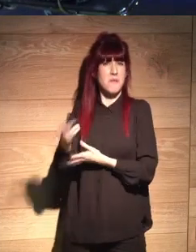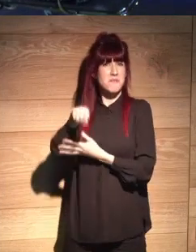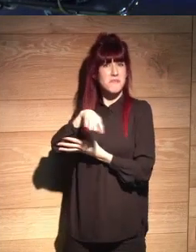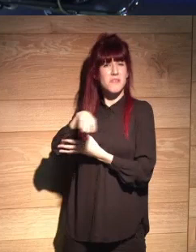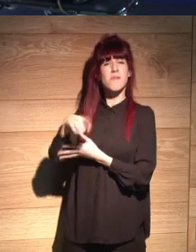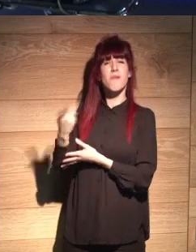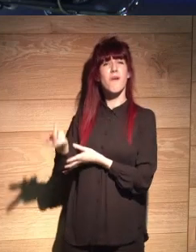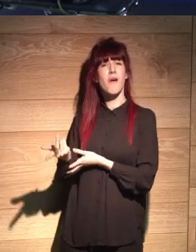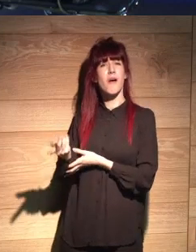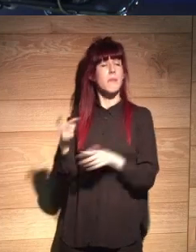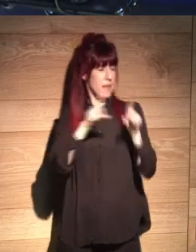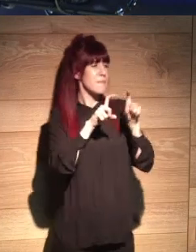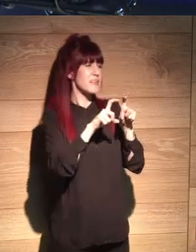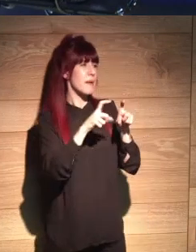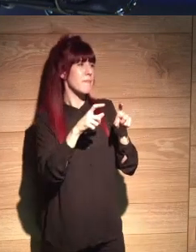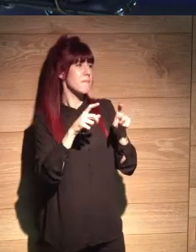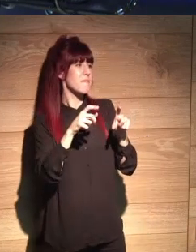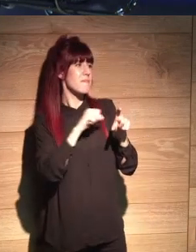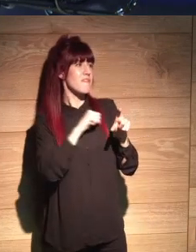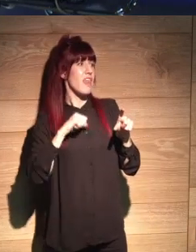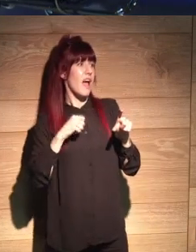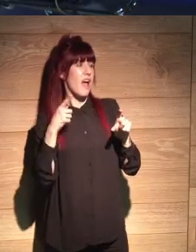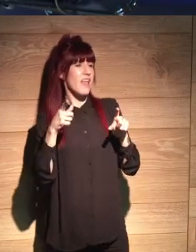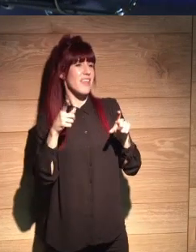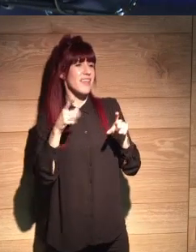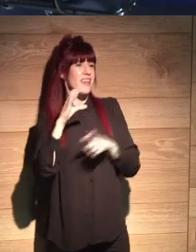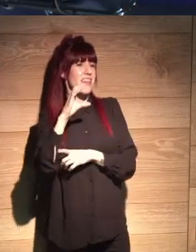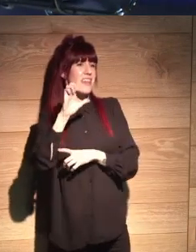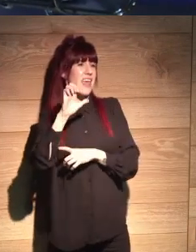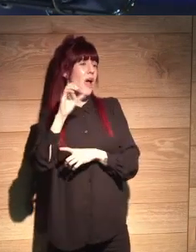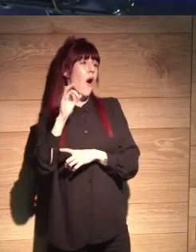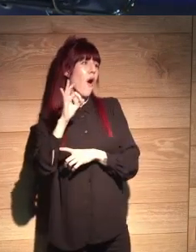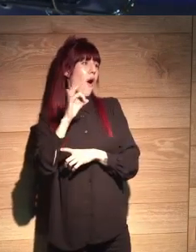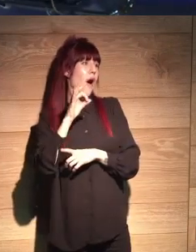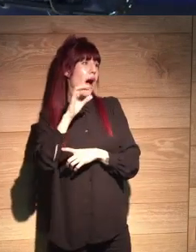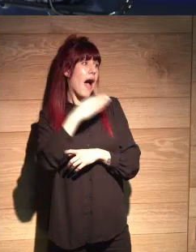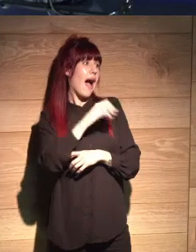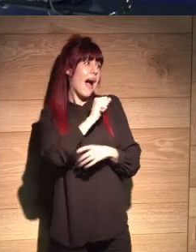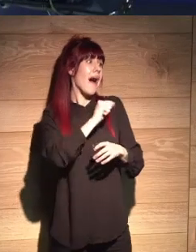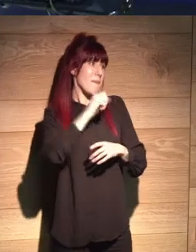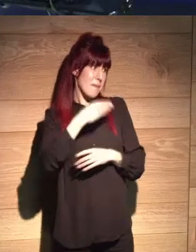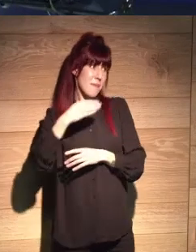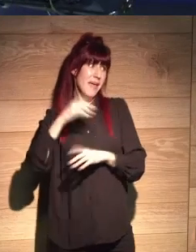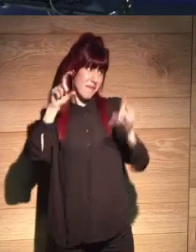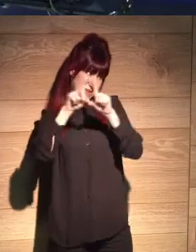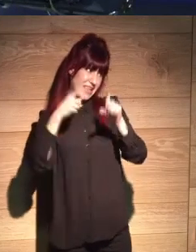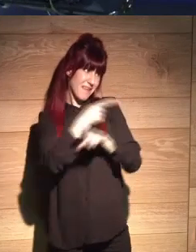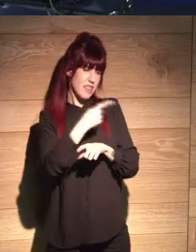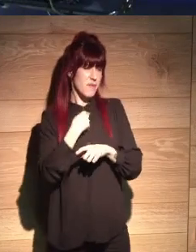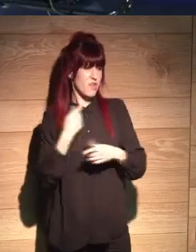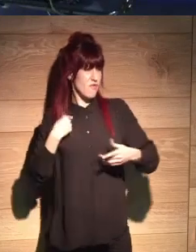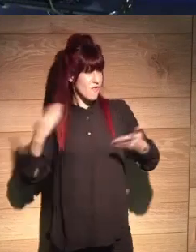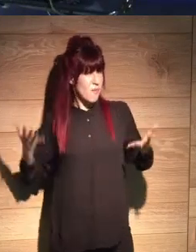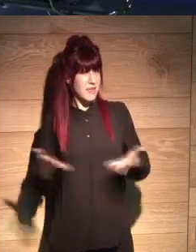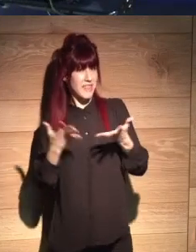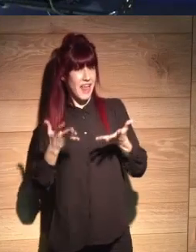and we should denounce it. The private companies here, we have our CEO in ABB. I look at him,